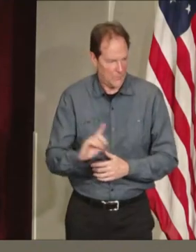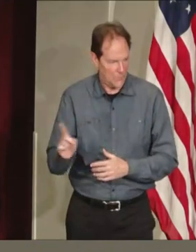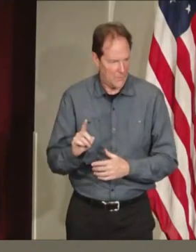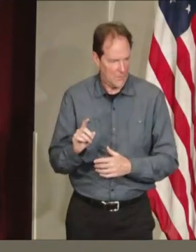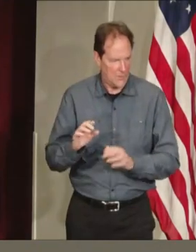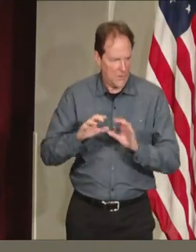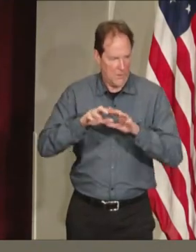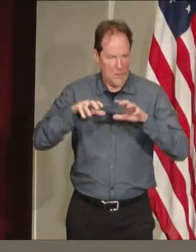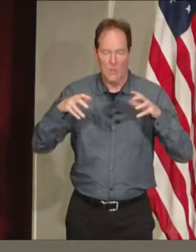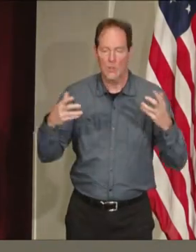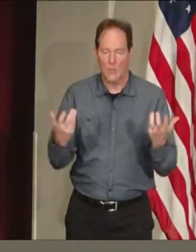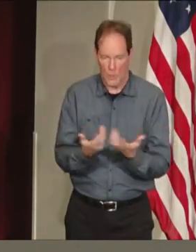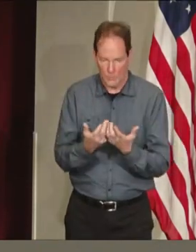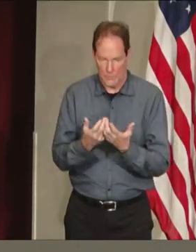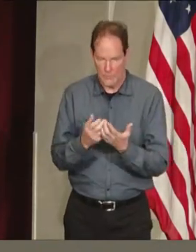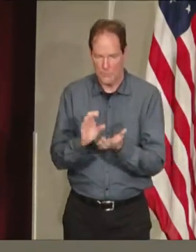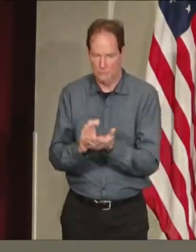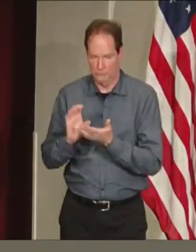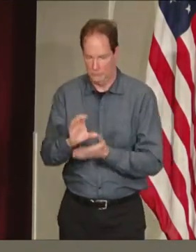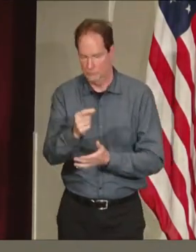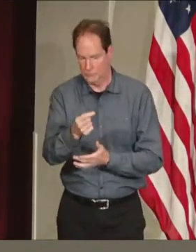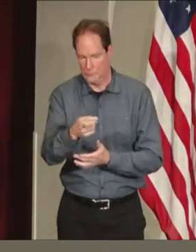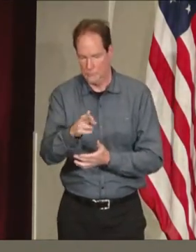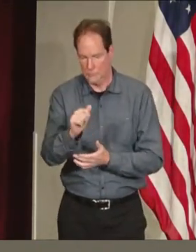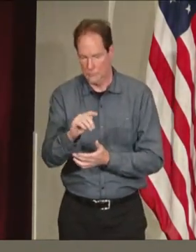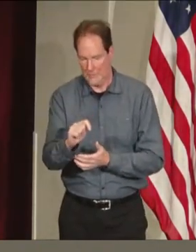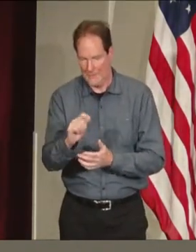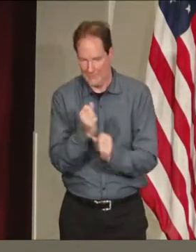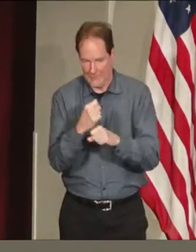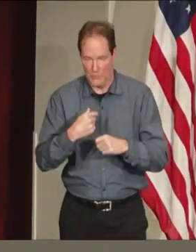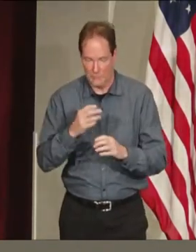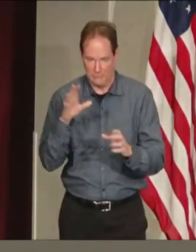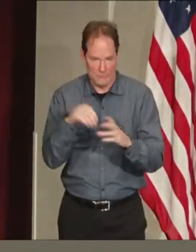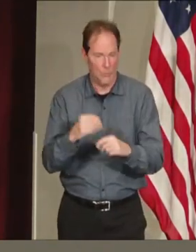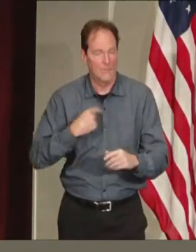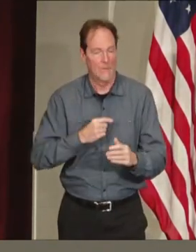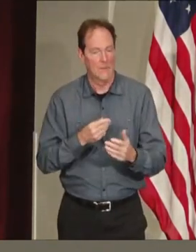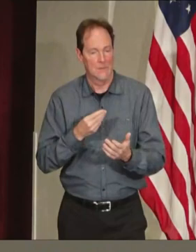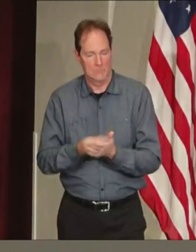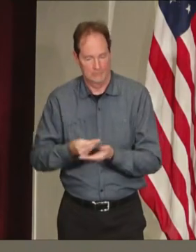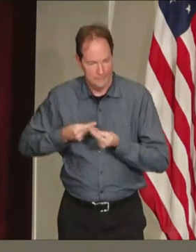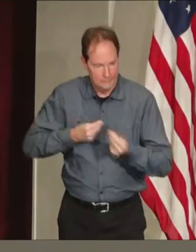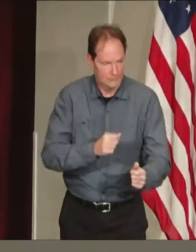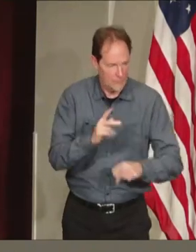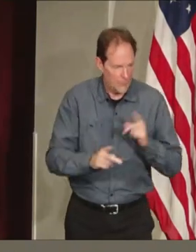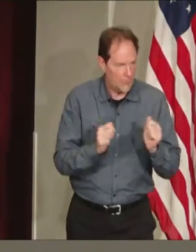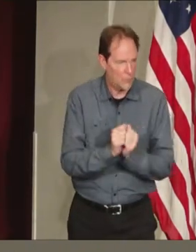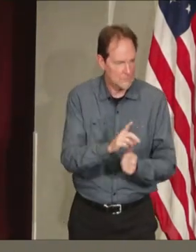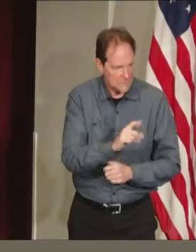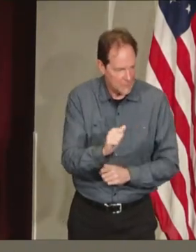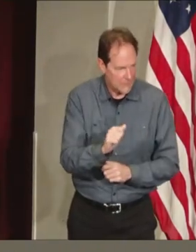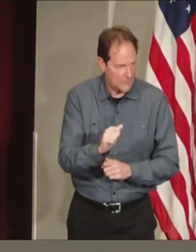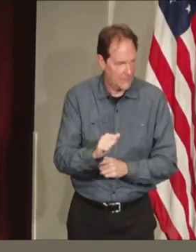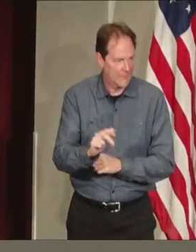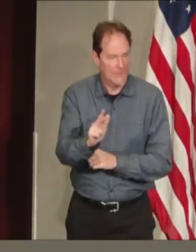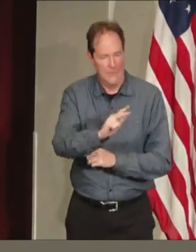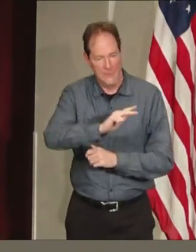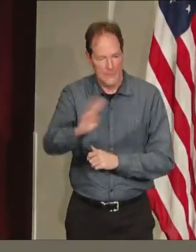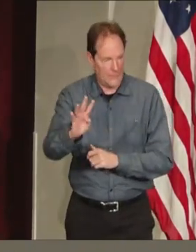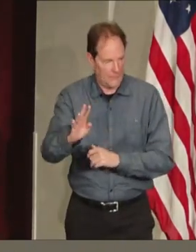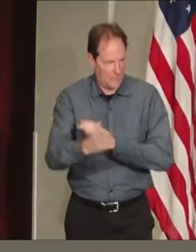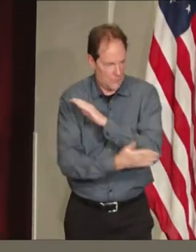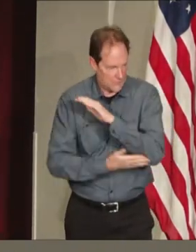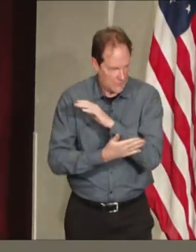maker, participatory grant maker. We have funded organizations of persons with disabilities in 34